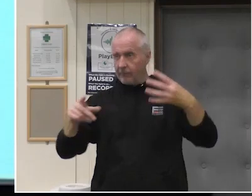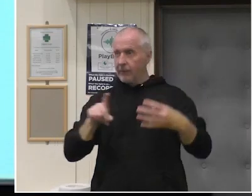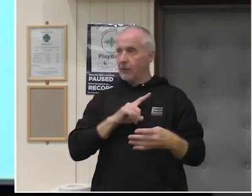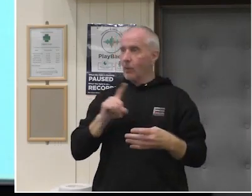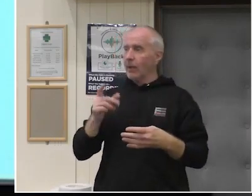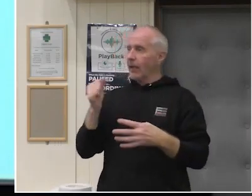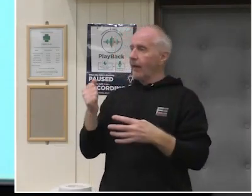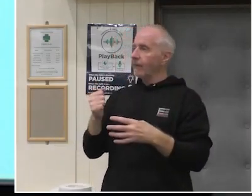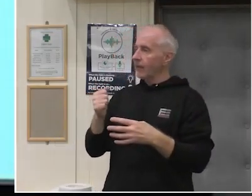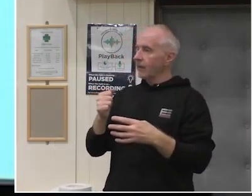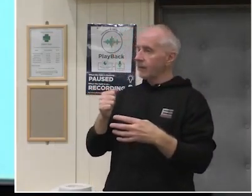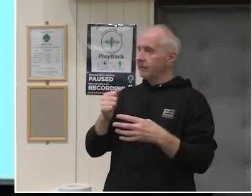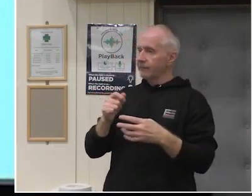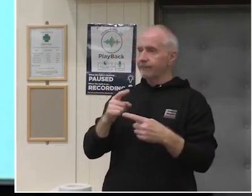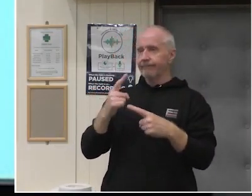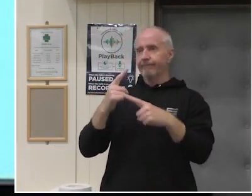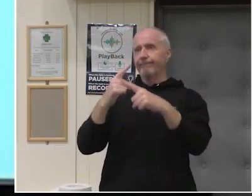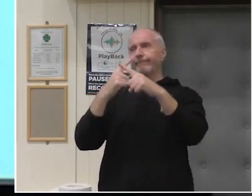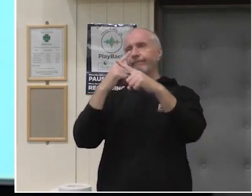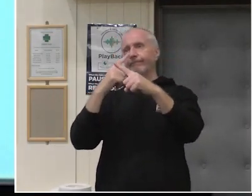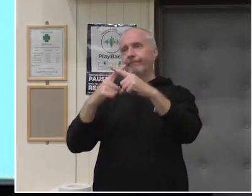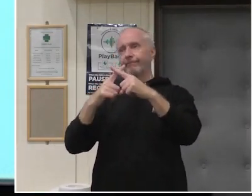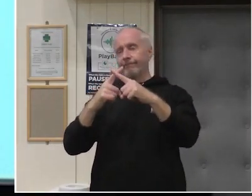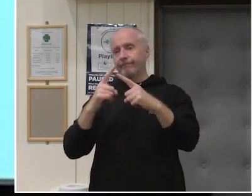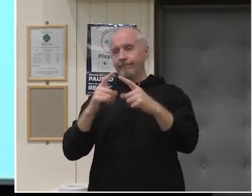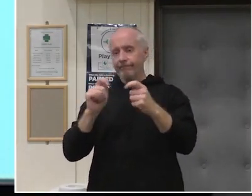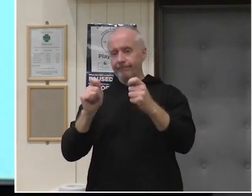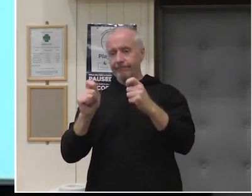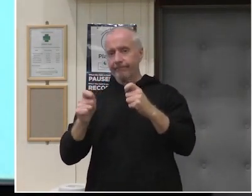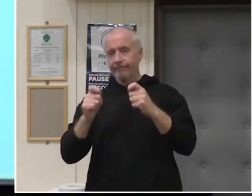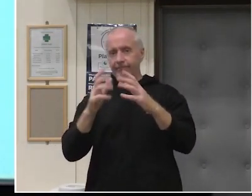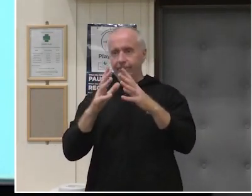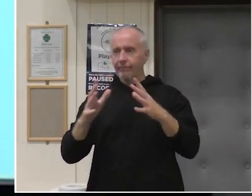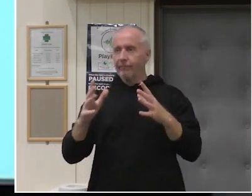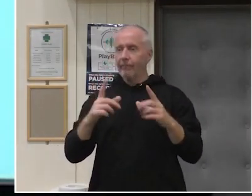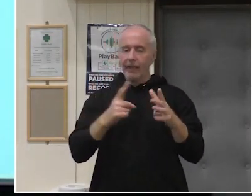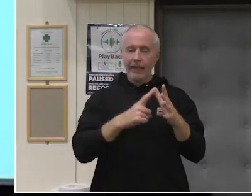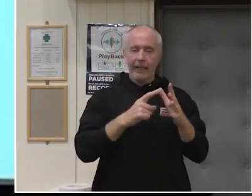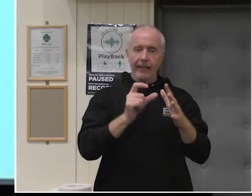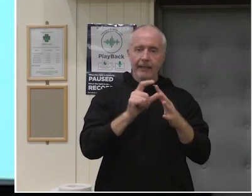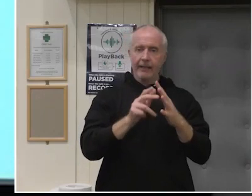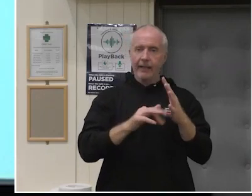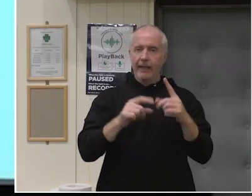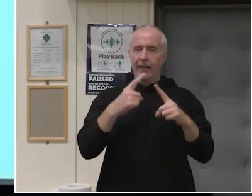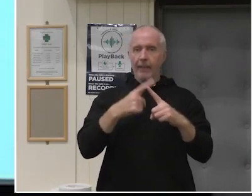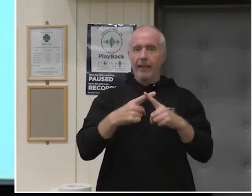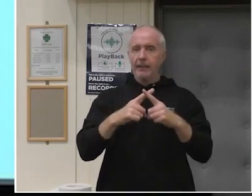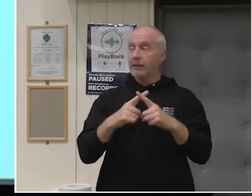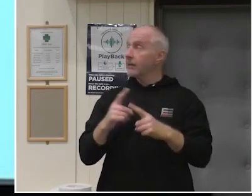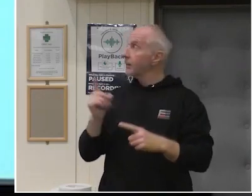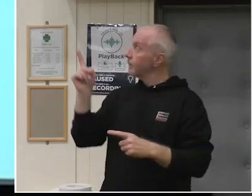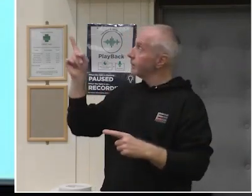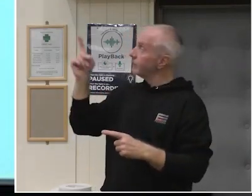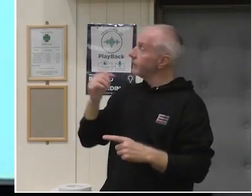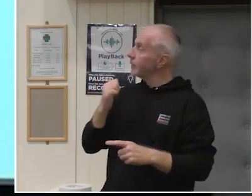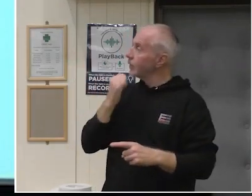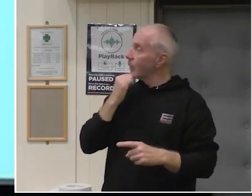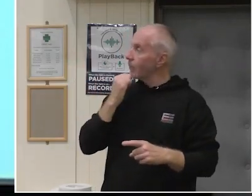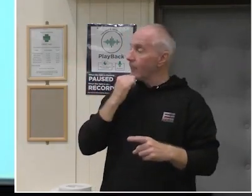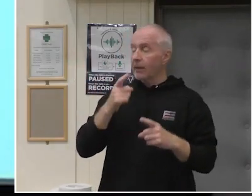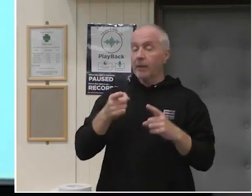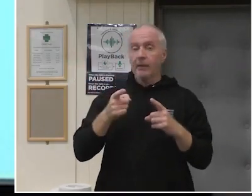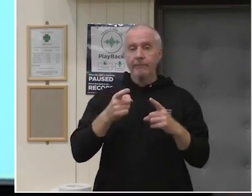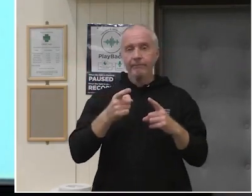multiplier on there. And we plug the numbers in for actually quite an early ADMX experiment. They've gone down in temperature